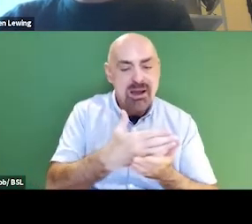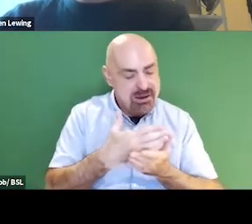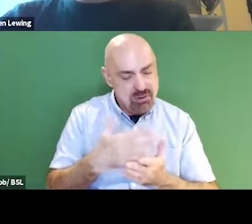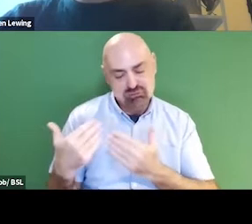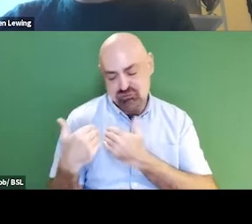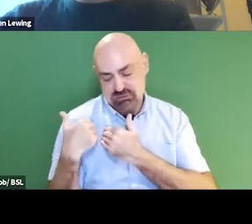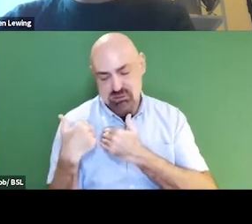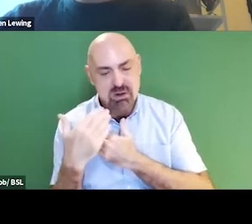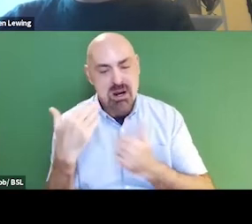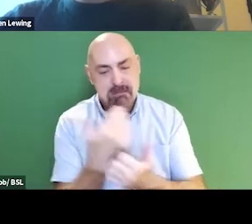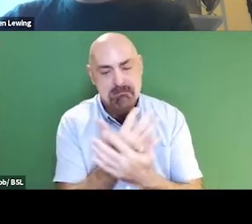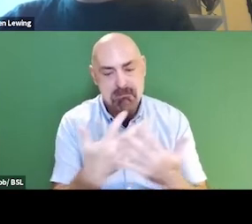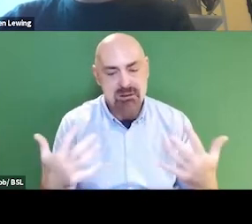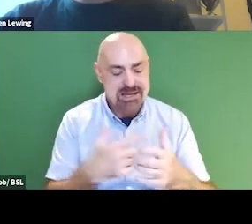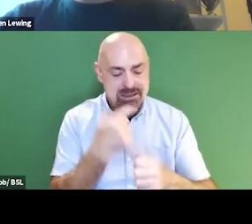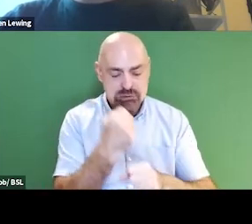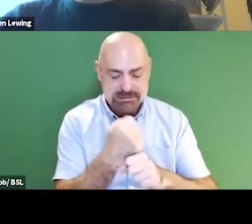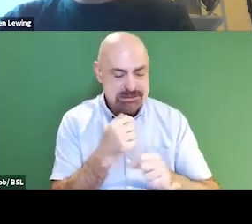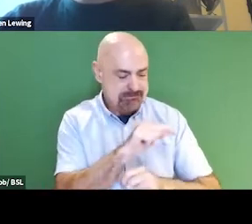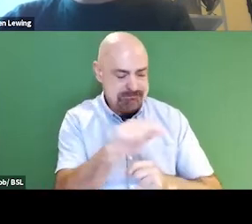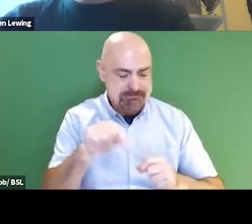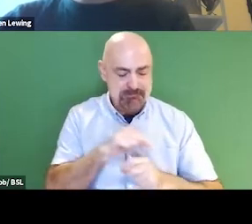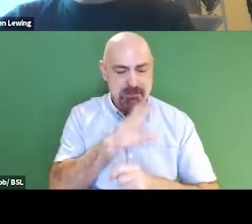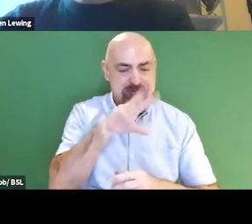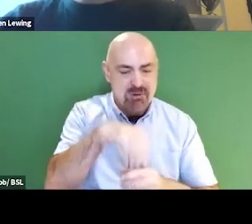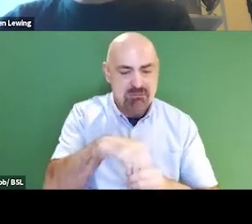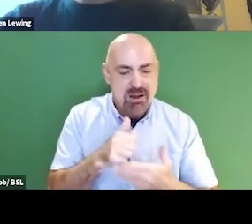local multi-agency governance arrangements for family services.